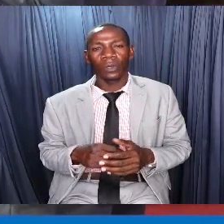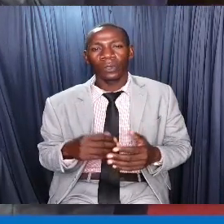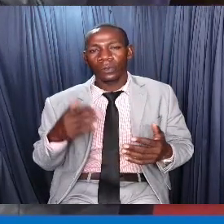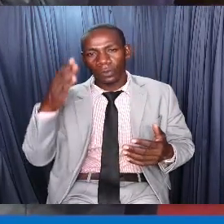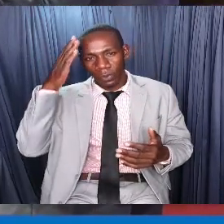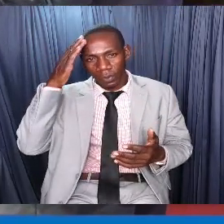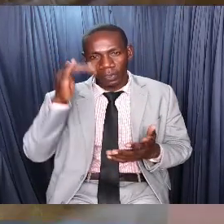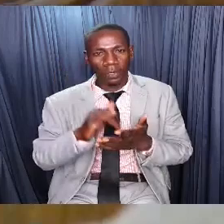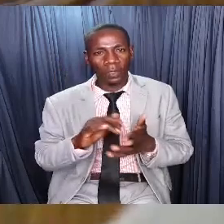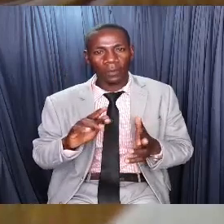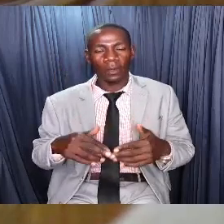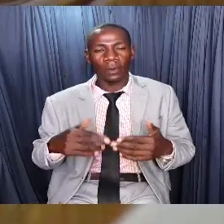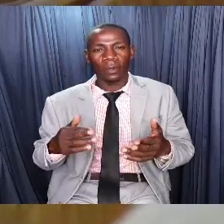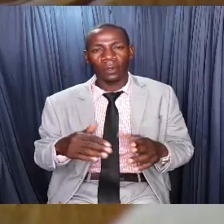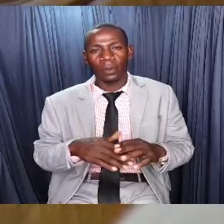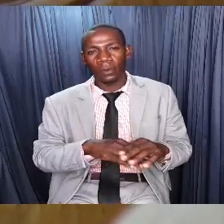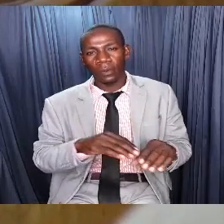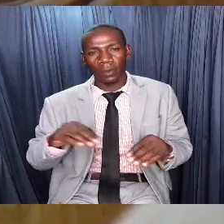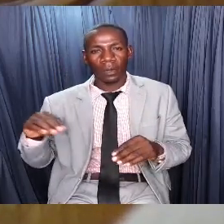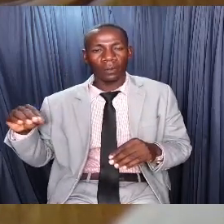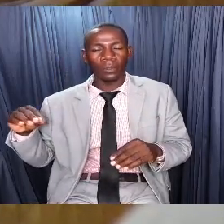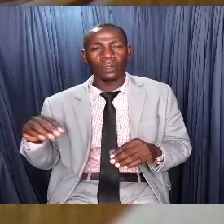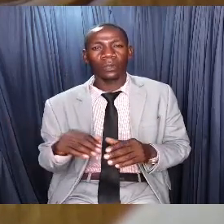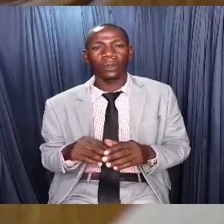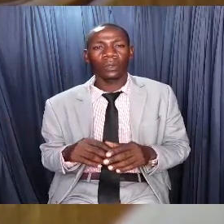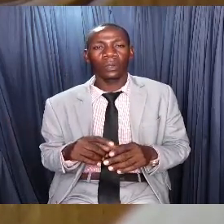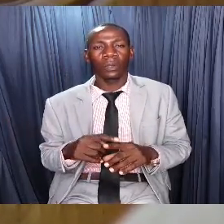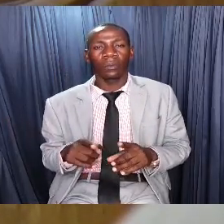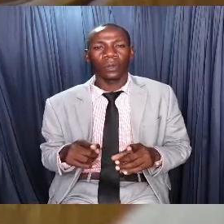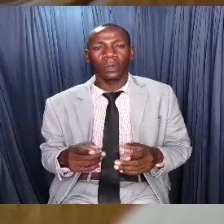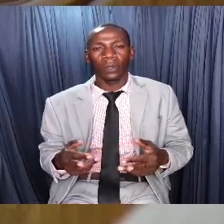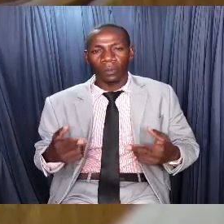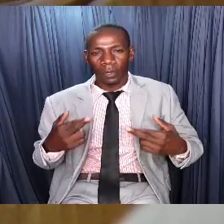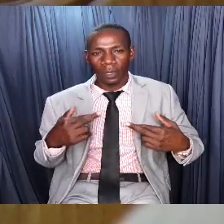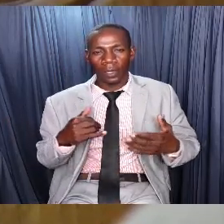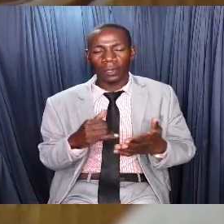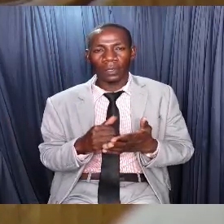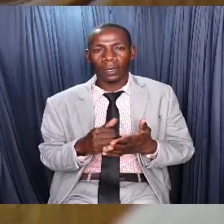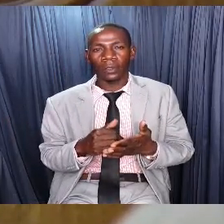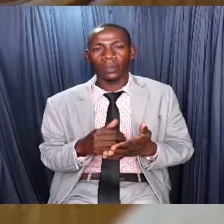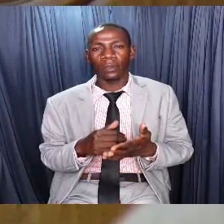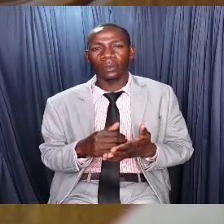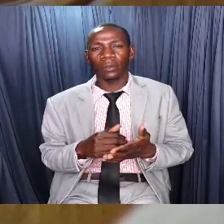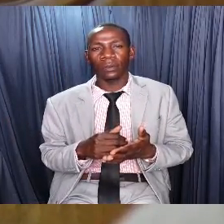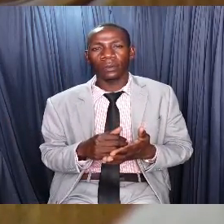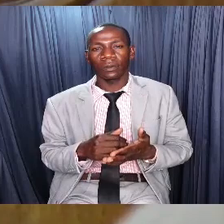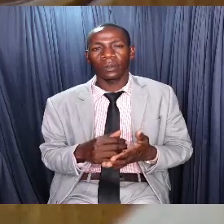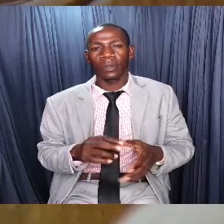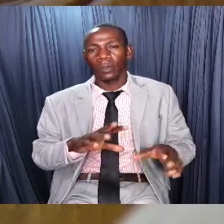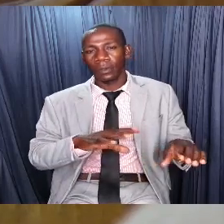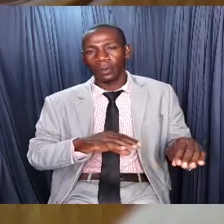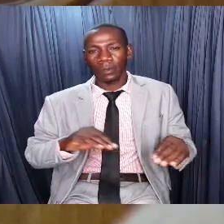It's only that you already given the bond. I would have taken you out. But now bring the accuser